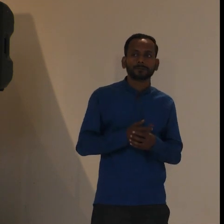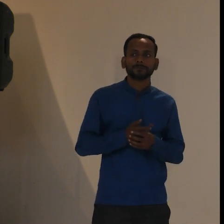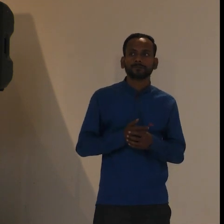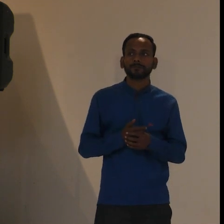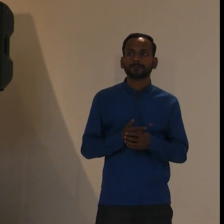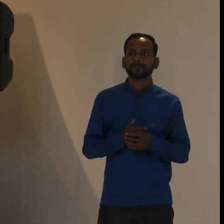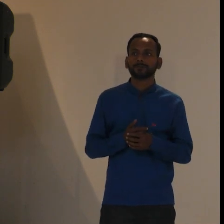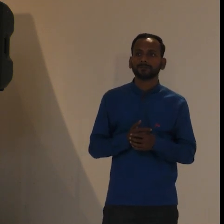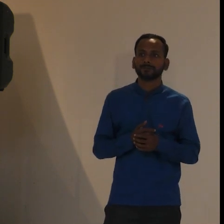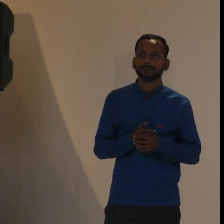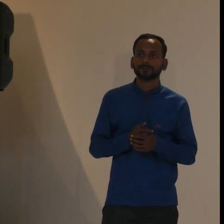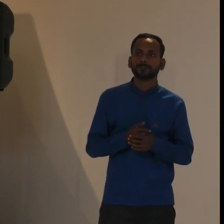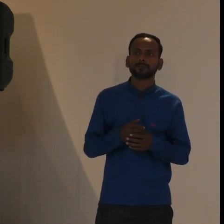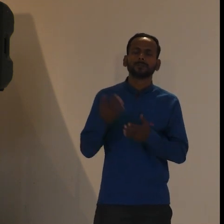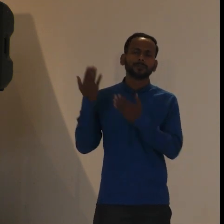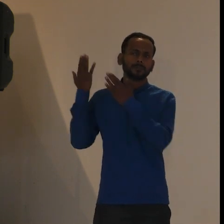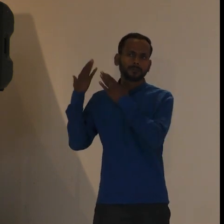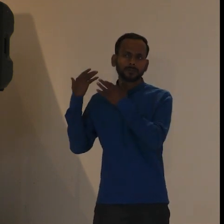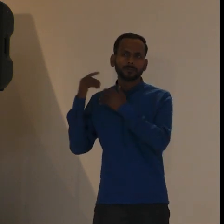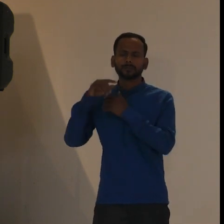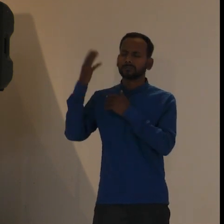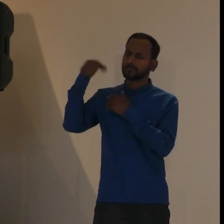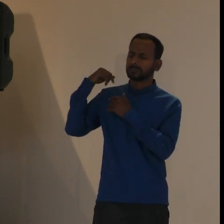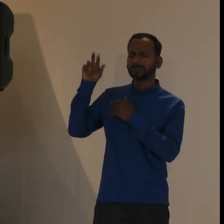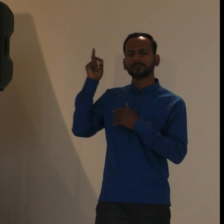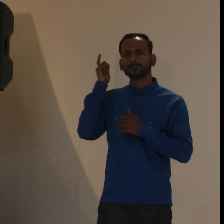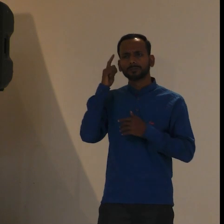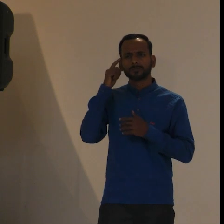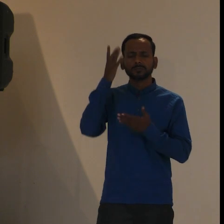Suppose in the past they are thinking about the divine.